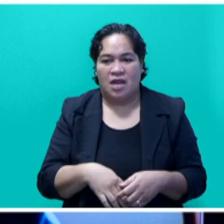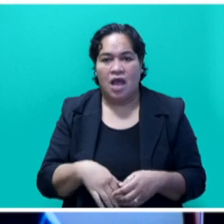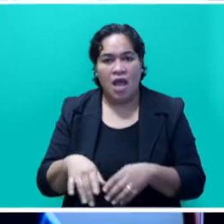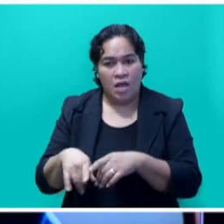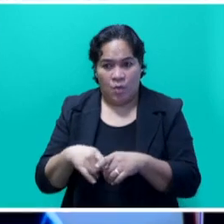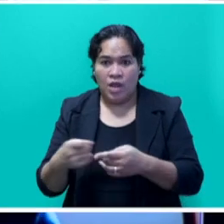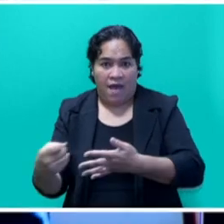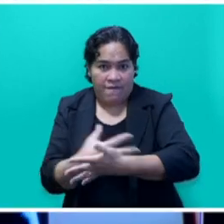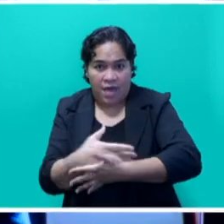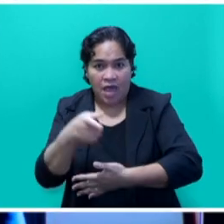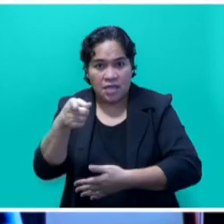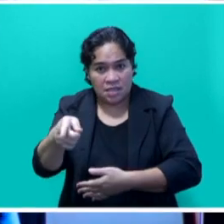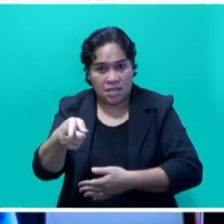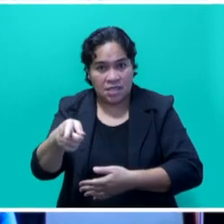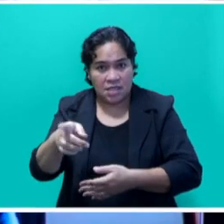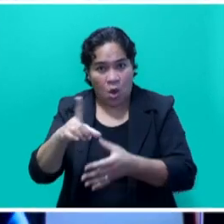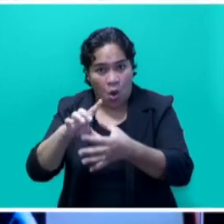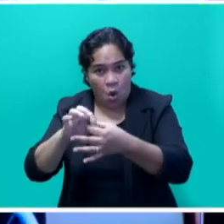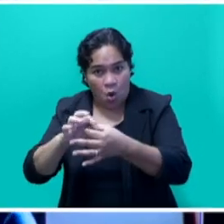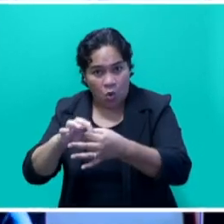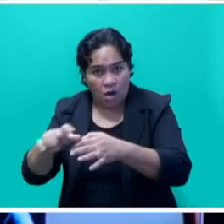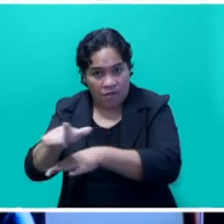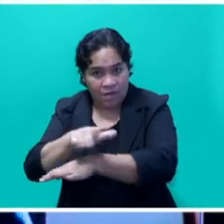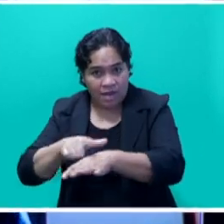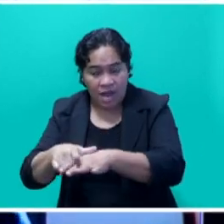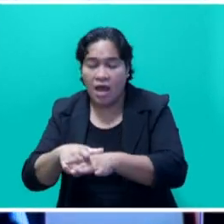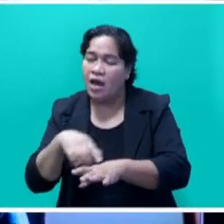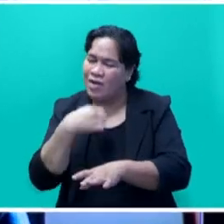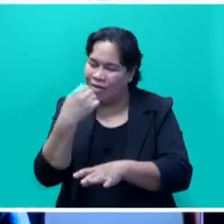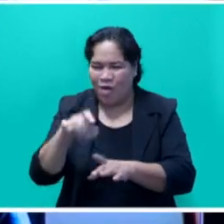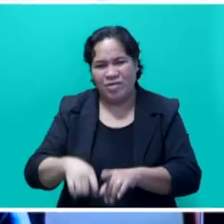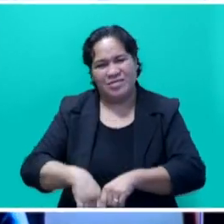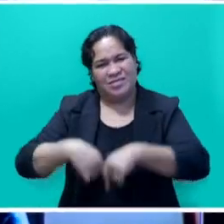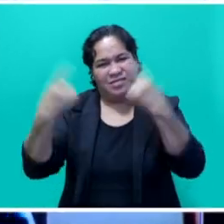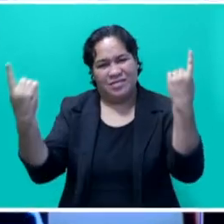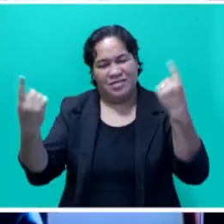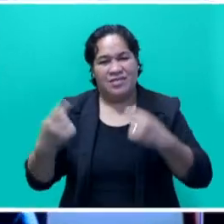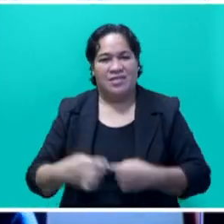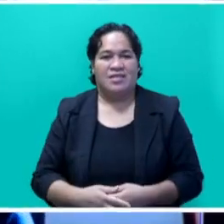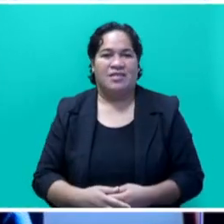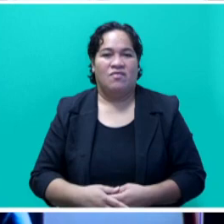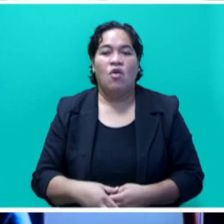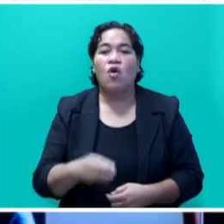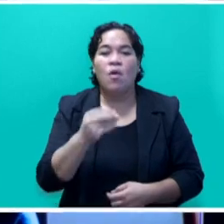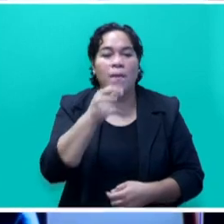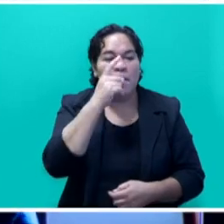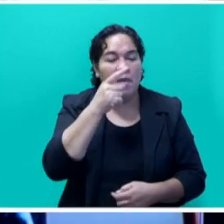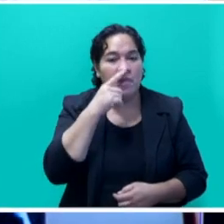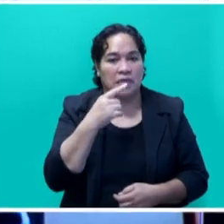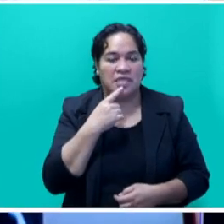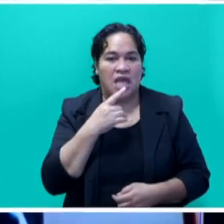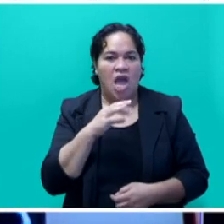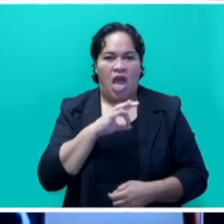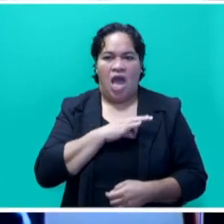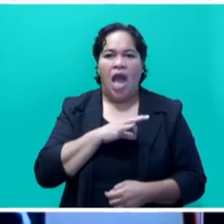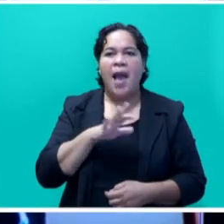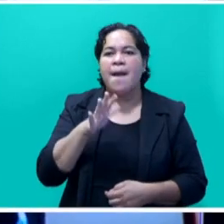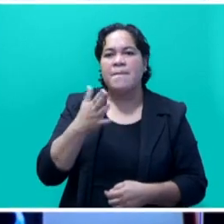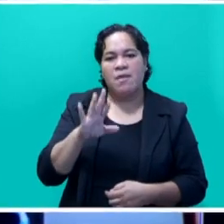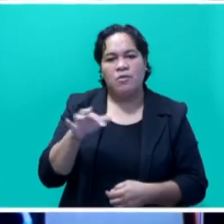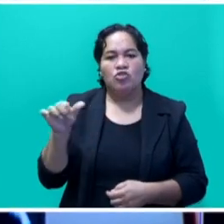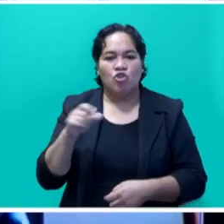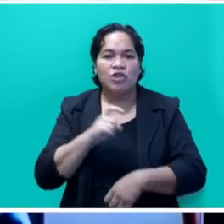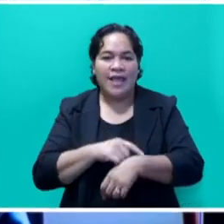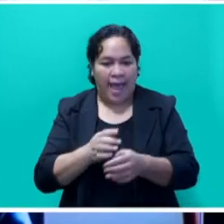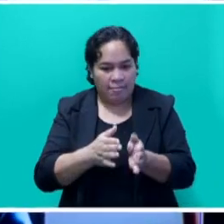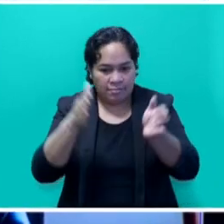affected. That's what we are legally removing. For those people who say, oh, maybe they should have put a period and, within